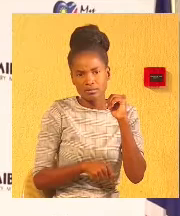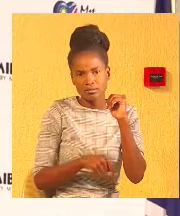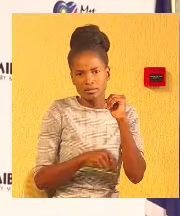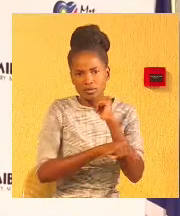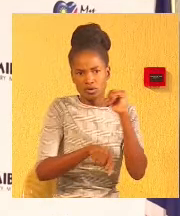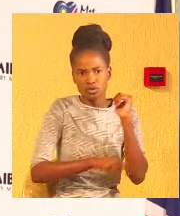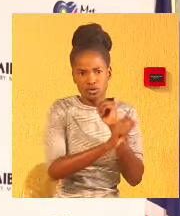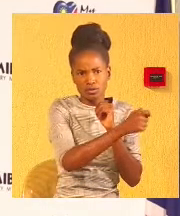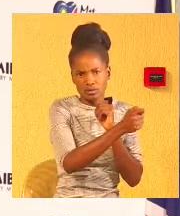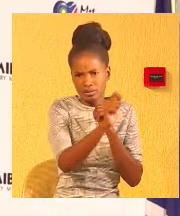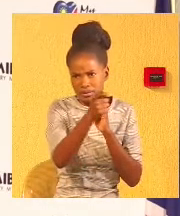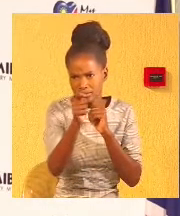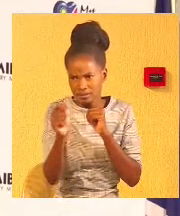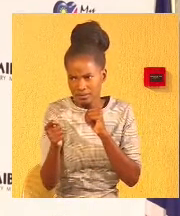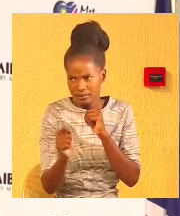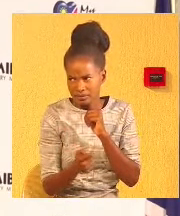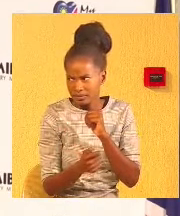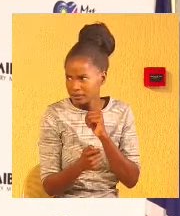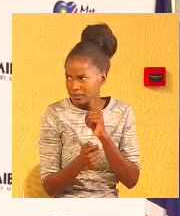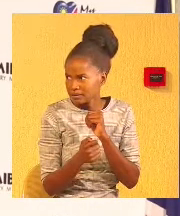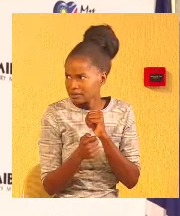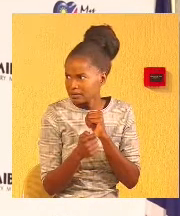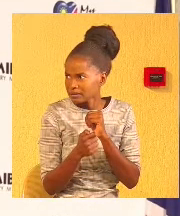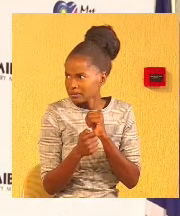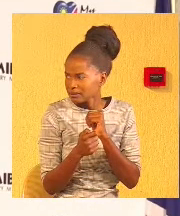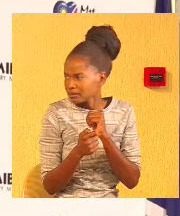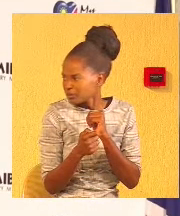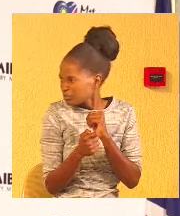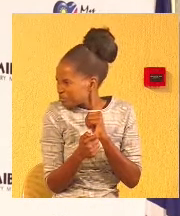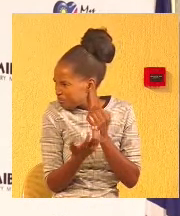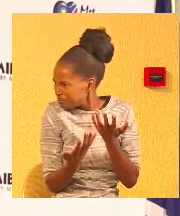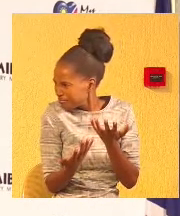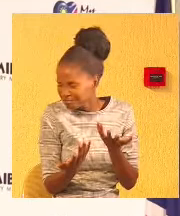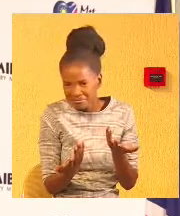is the mechanism in place when it comes from the Ministry of Agriculture so that